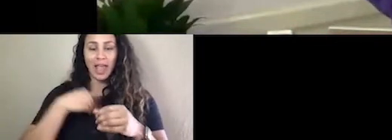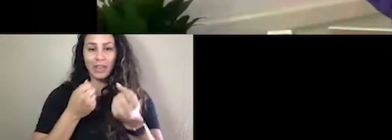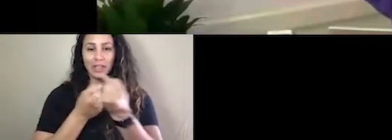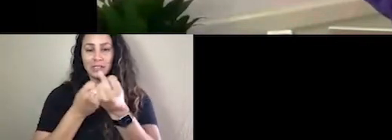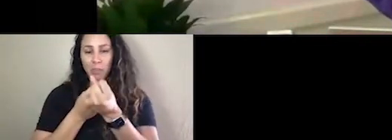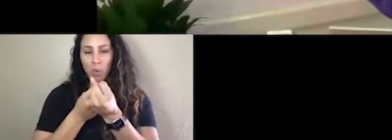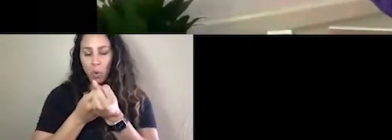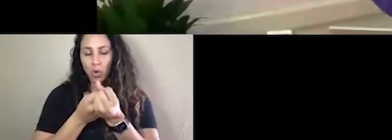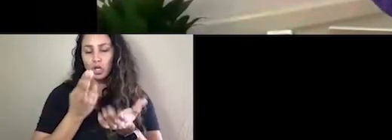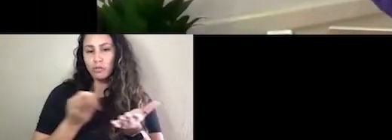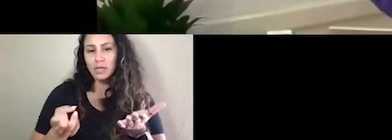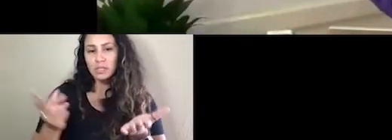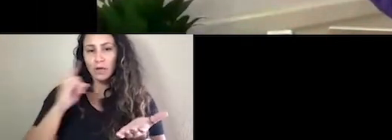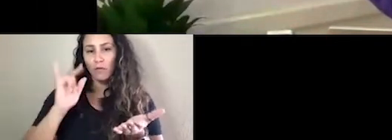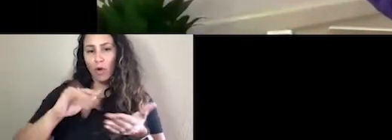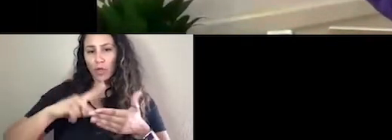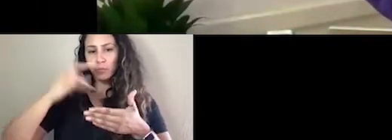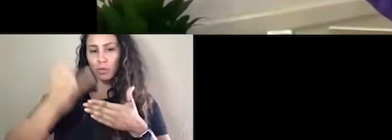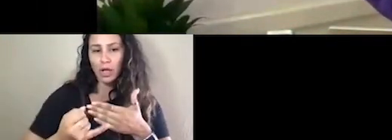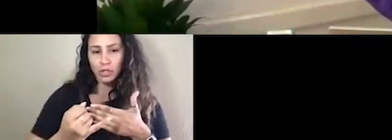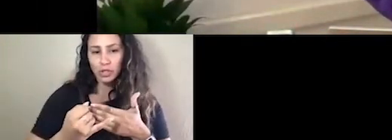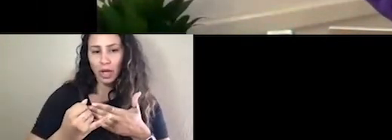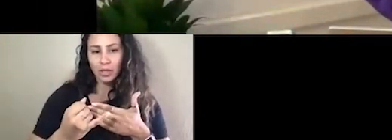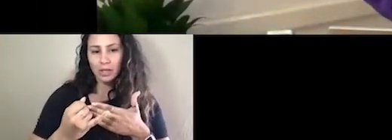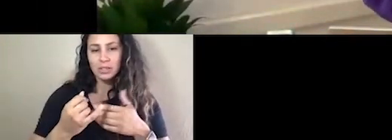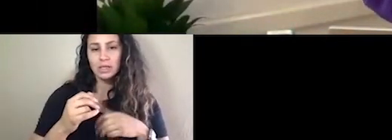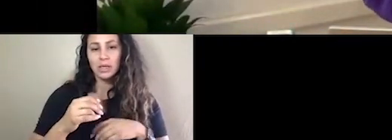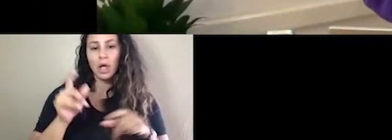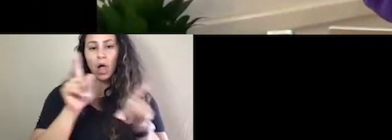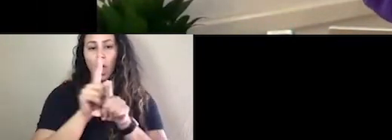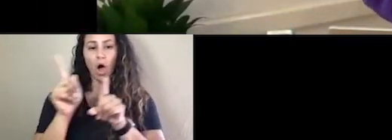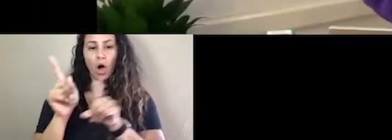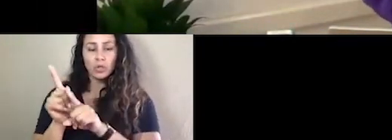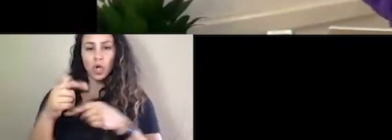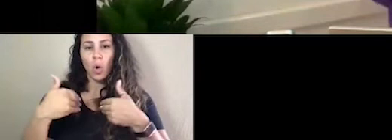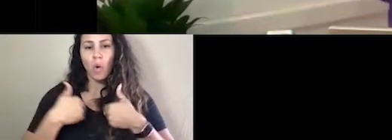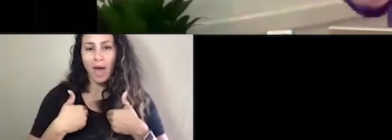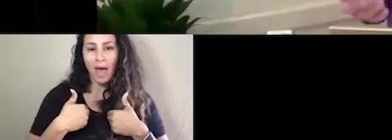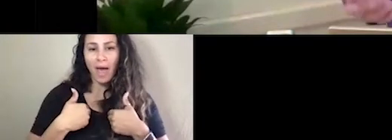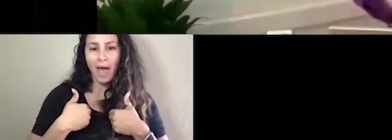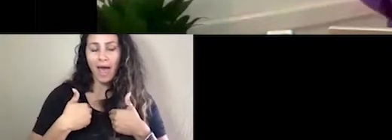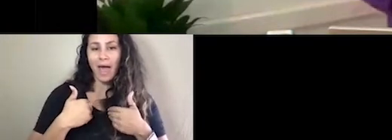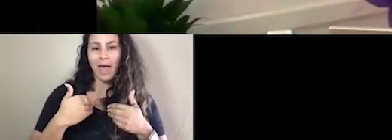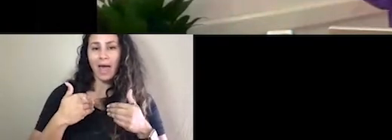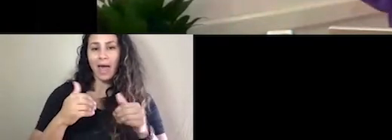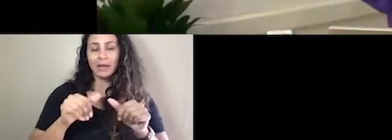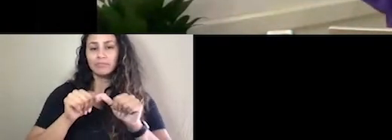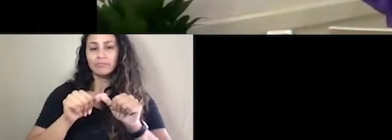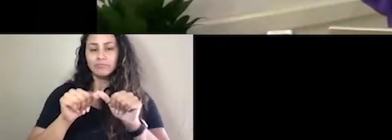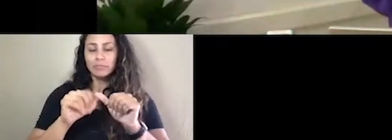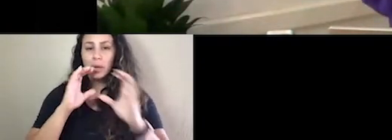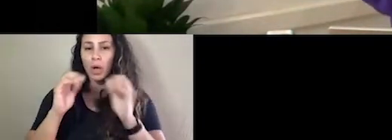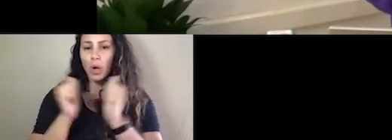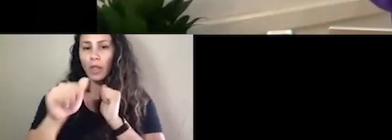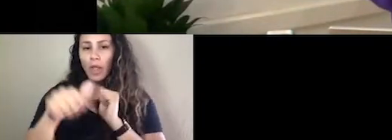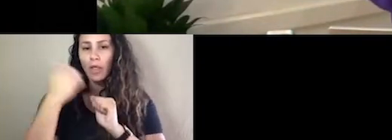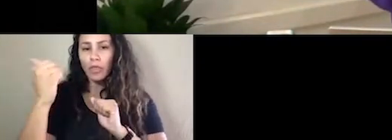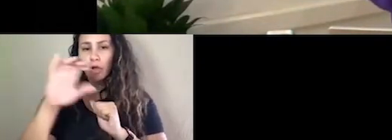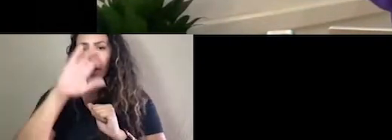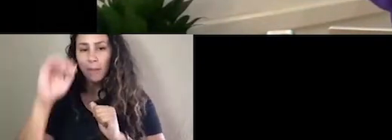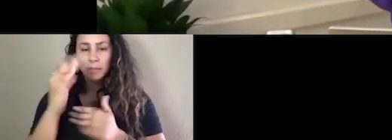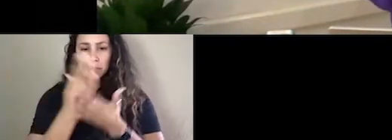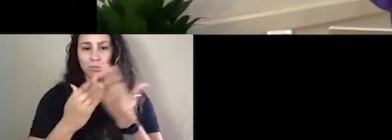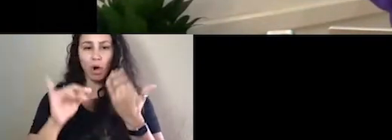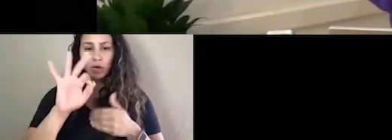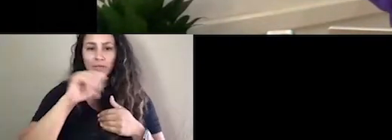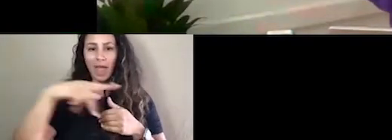this project. We also had open communication with other companies that were part of the App Accelerator.